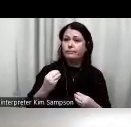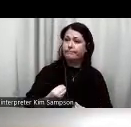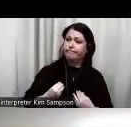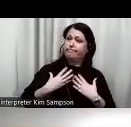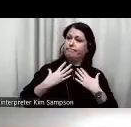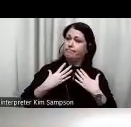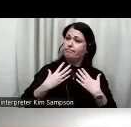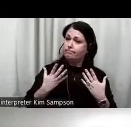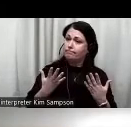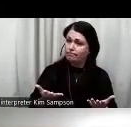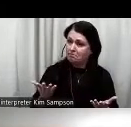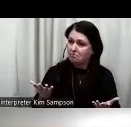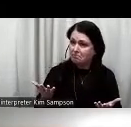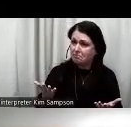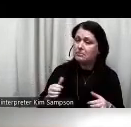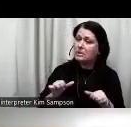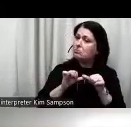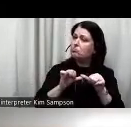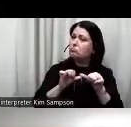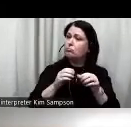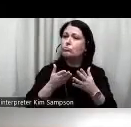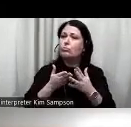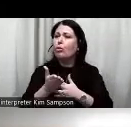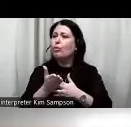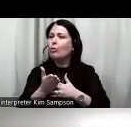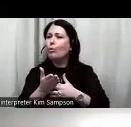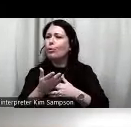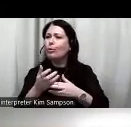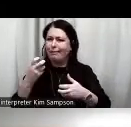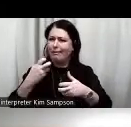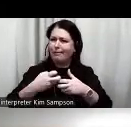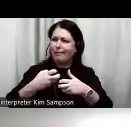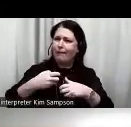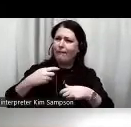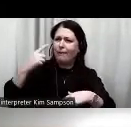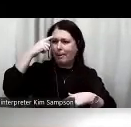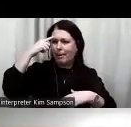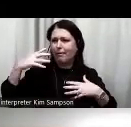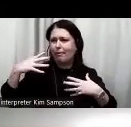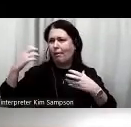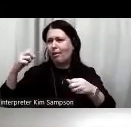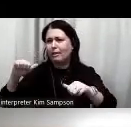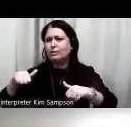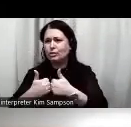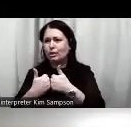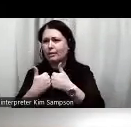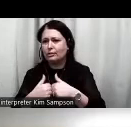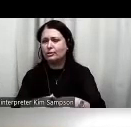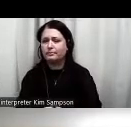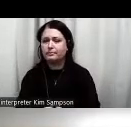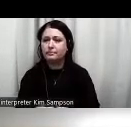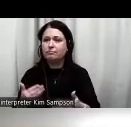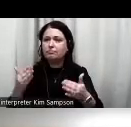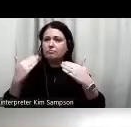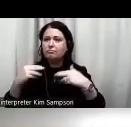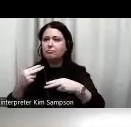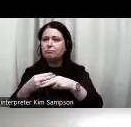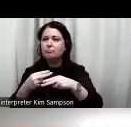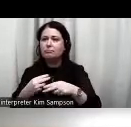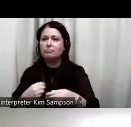you and keeps you going through all these difficult mental health challenges. Next slide,